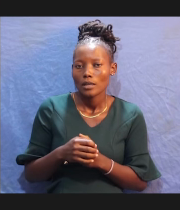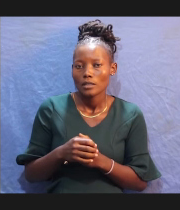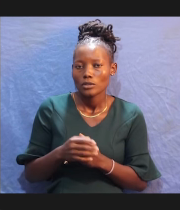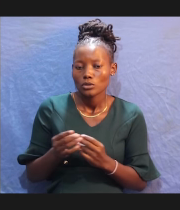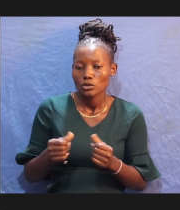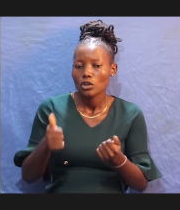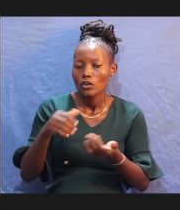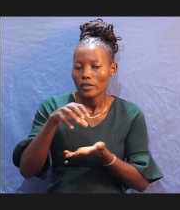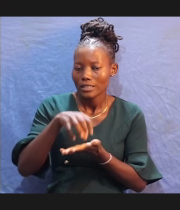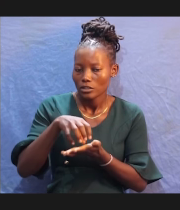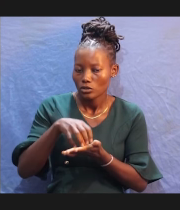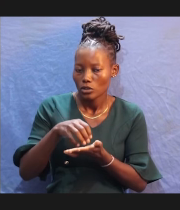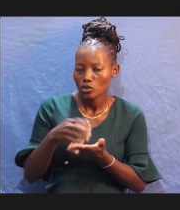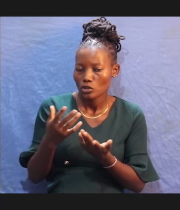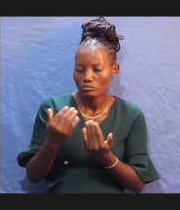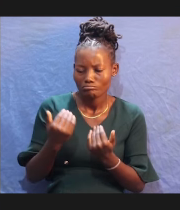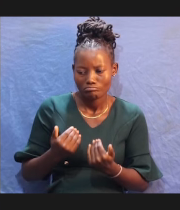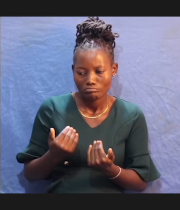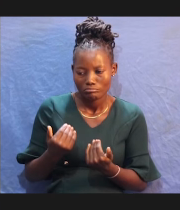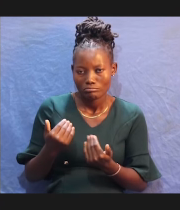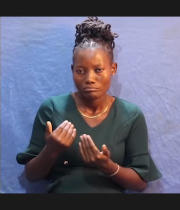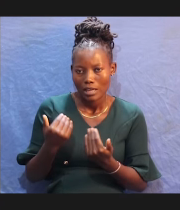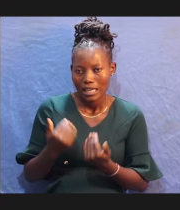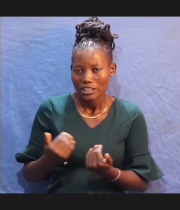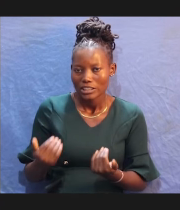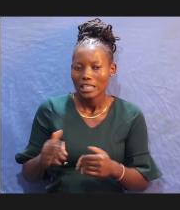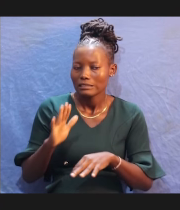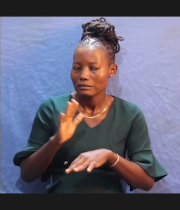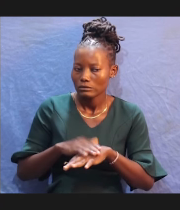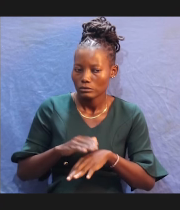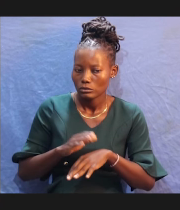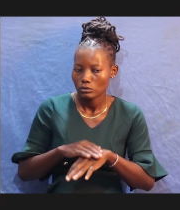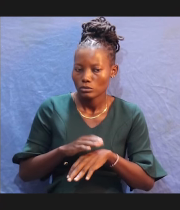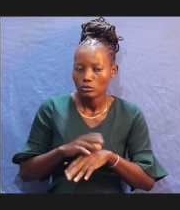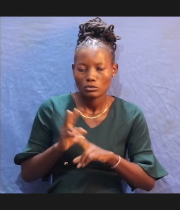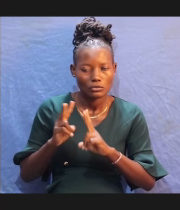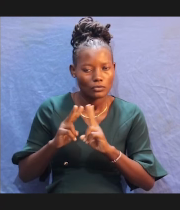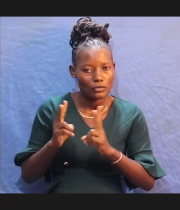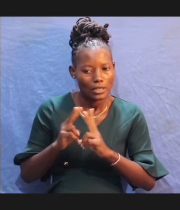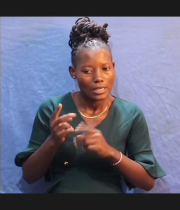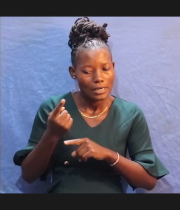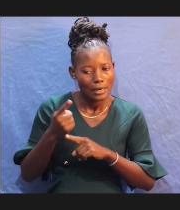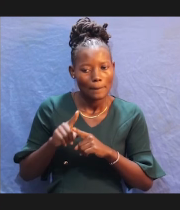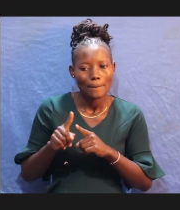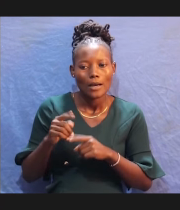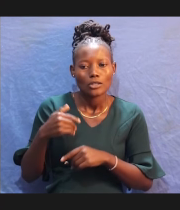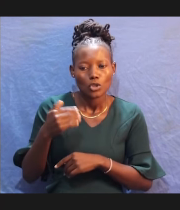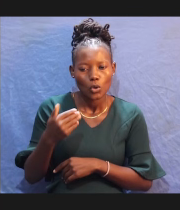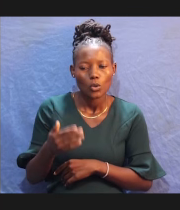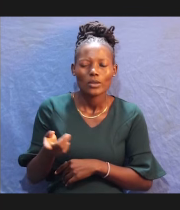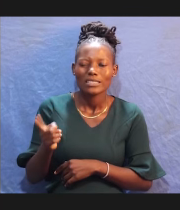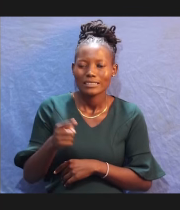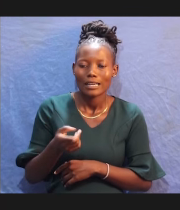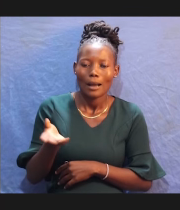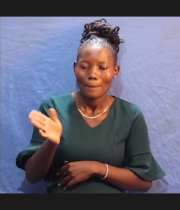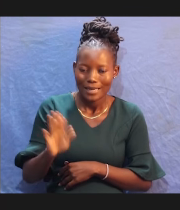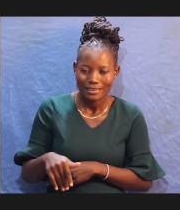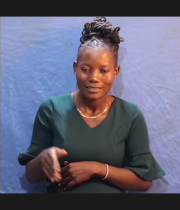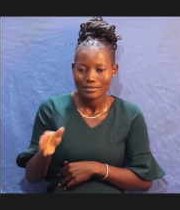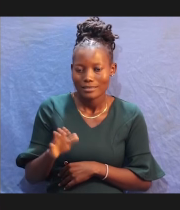situation. So you find a child who's very good and is under development, very, very, very good, but he constantly comes late